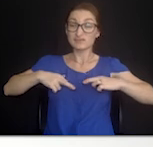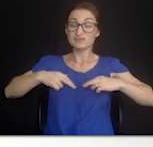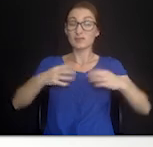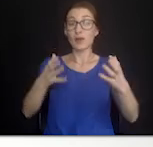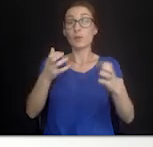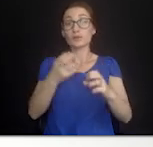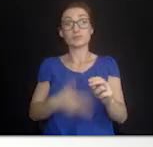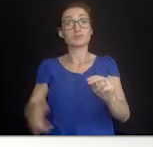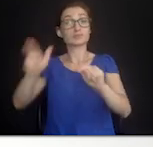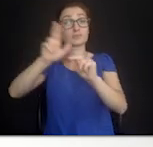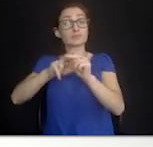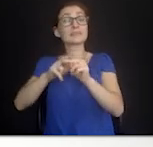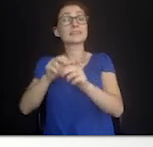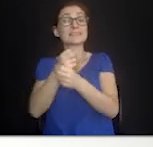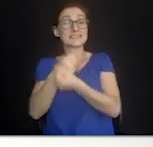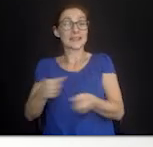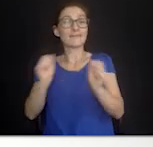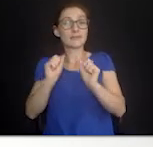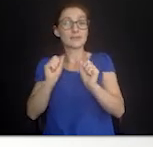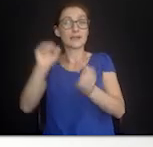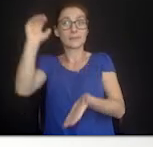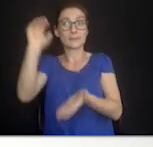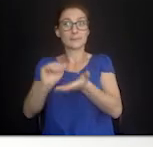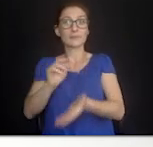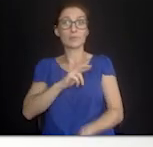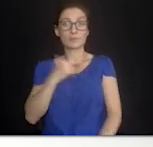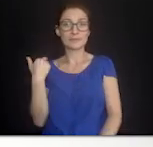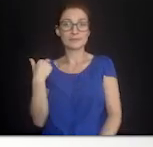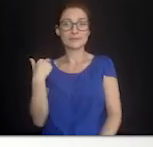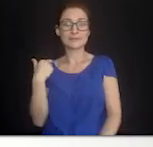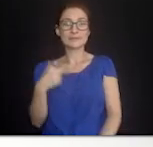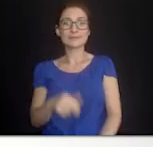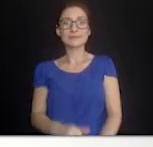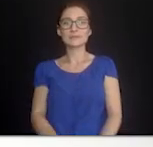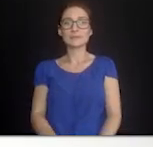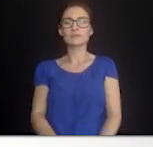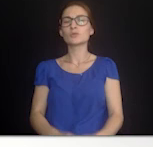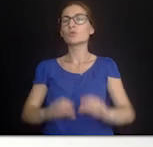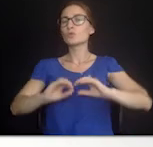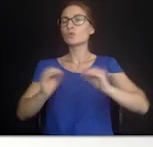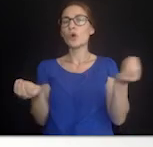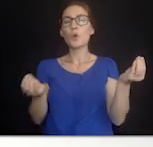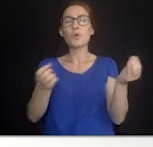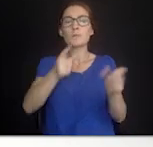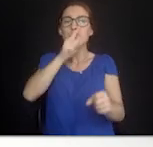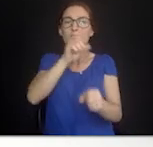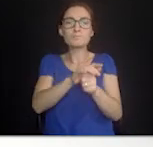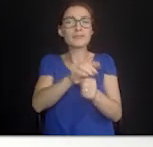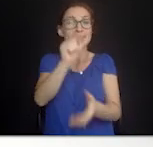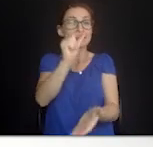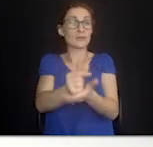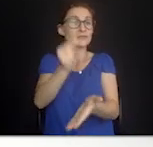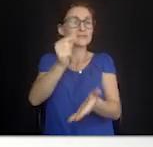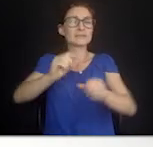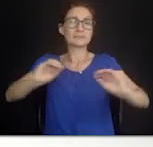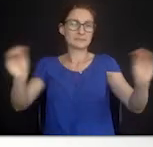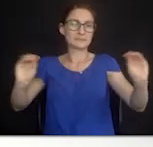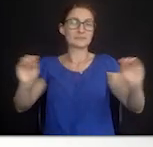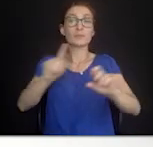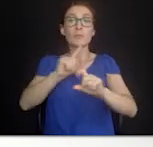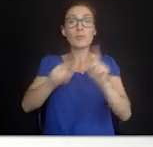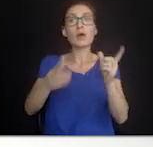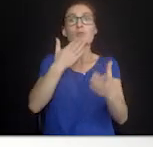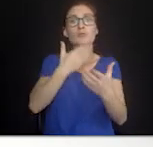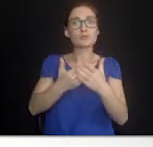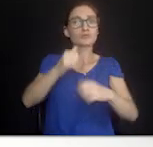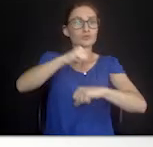safety and reduce risk and find ways to give people, not necessarily that everything has guarantees, but as much of a guaranteed structure as possible where you can